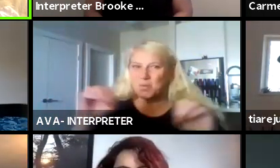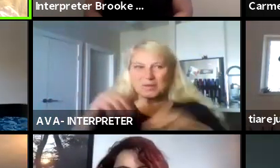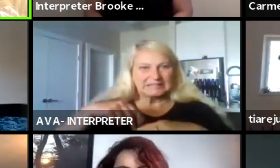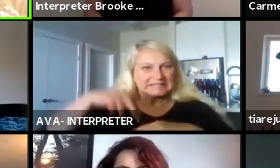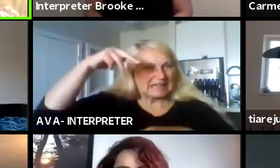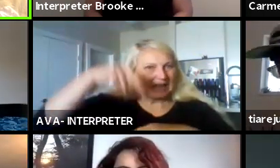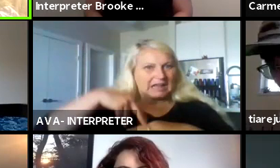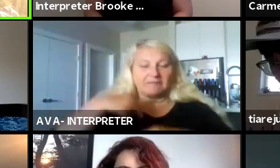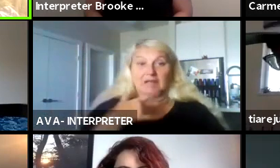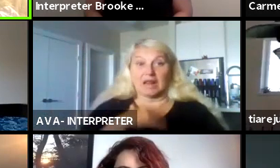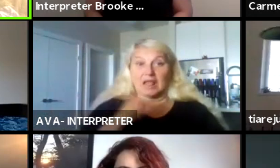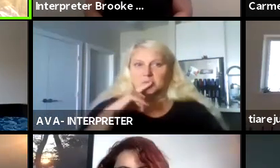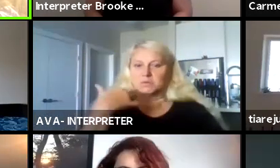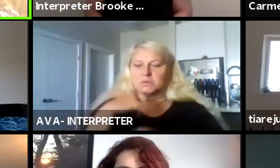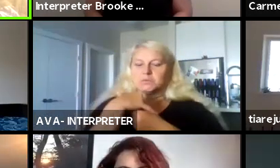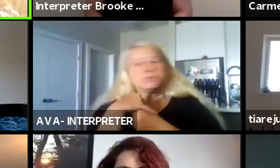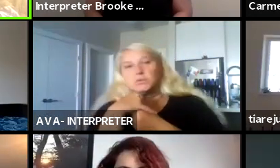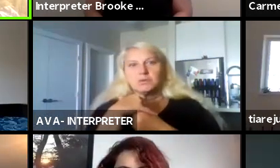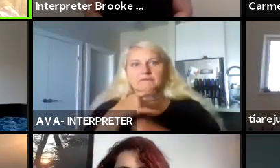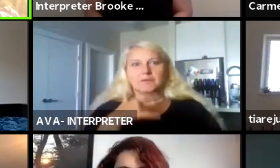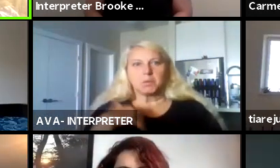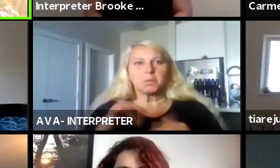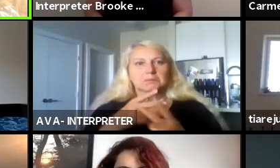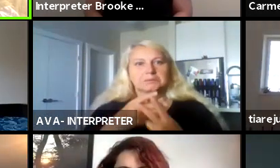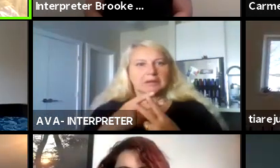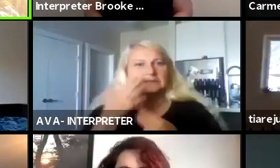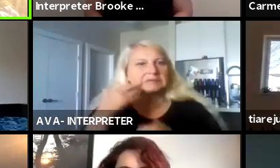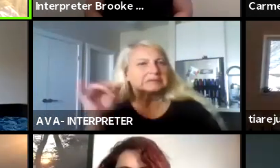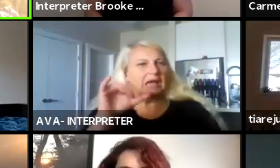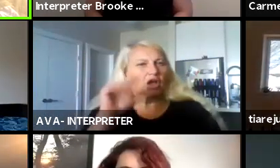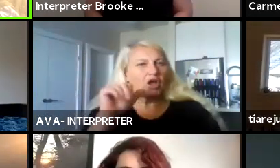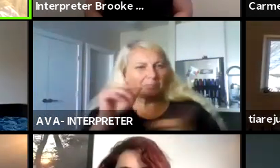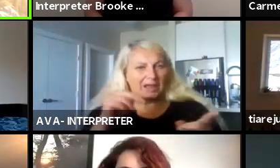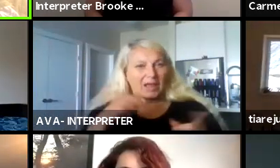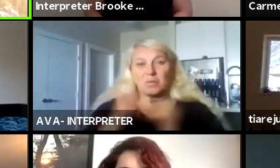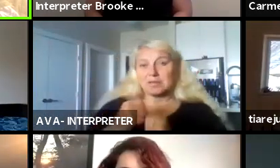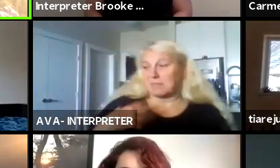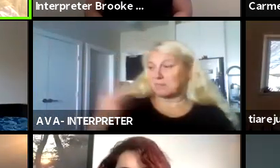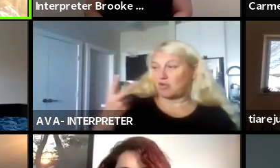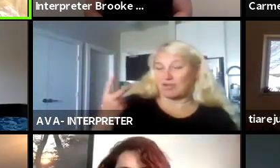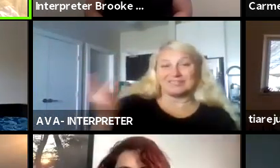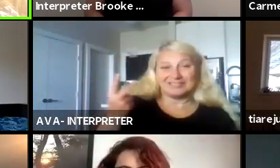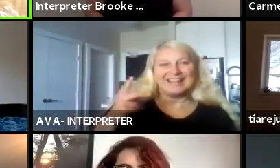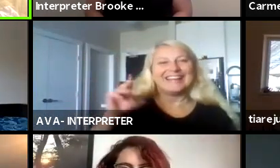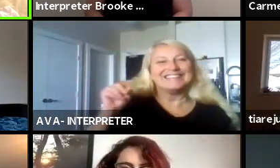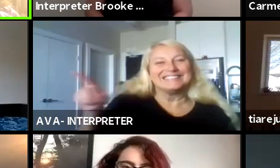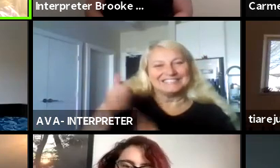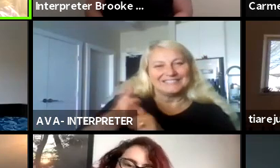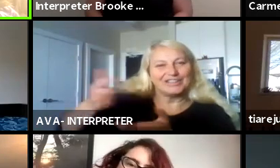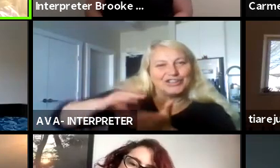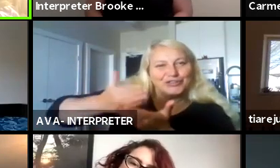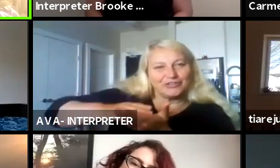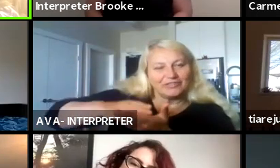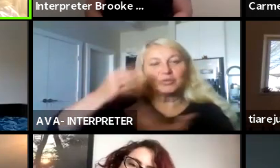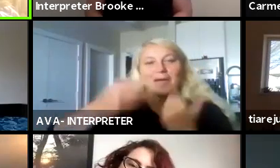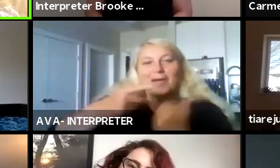cooped. Similarly to Carmen, I'm sharing space with my partner who's currently making dinner, so you might hear little noises from him.